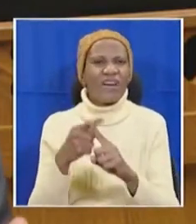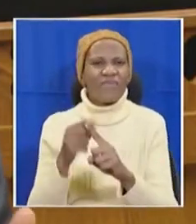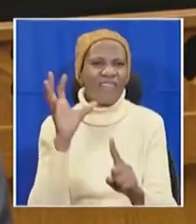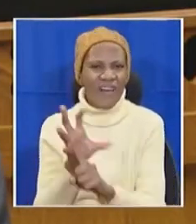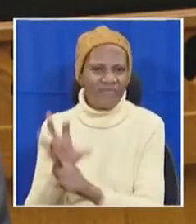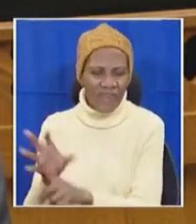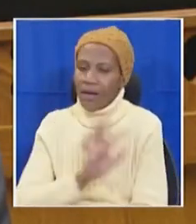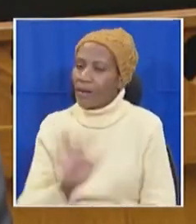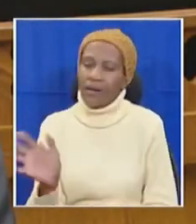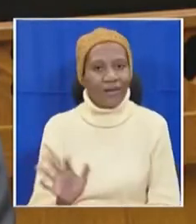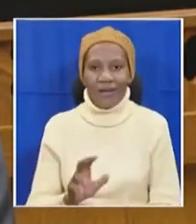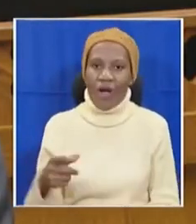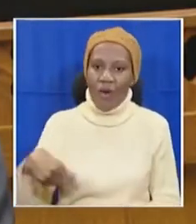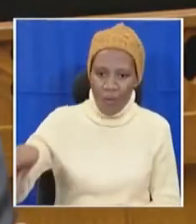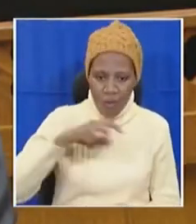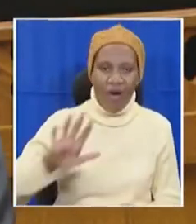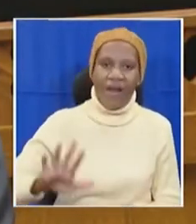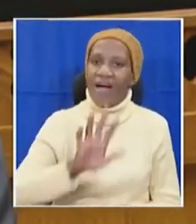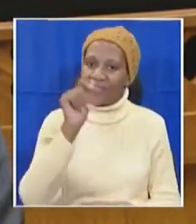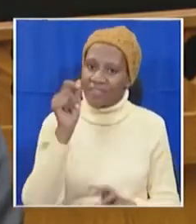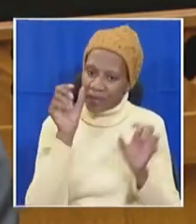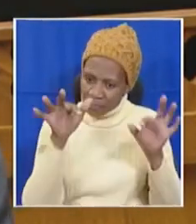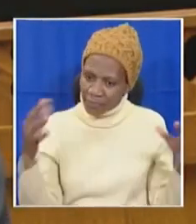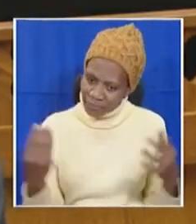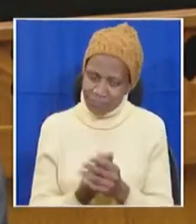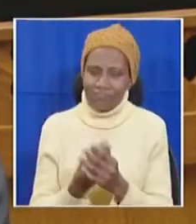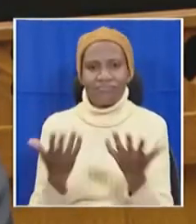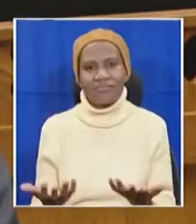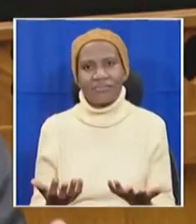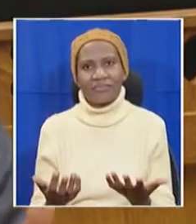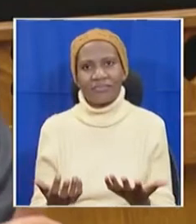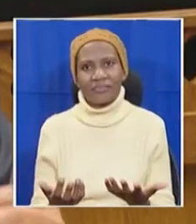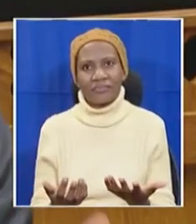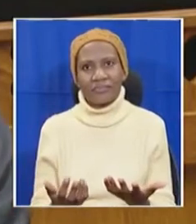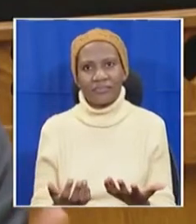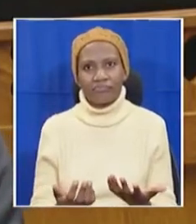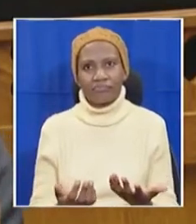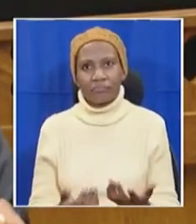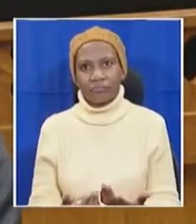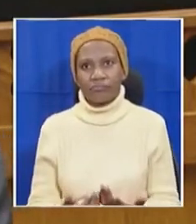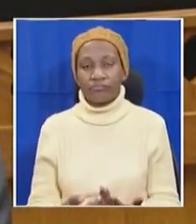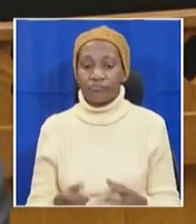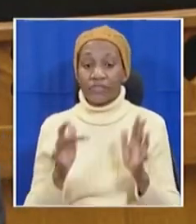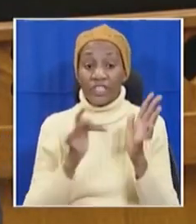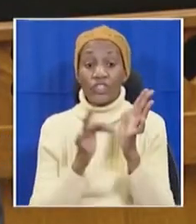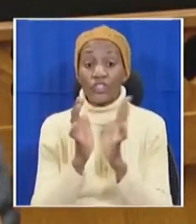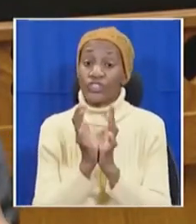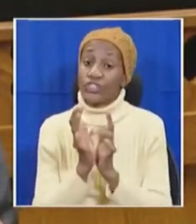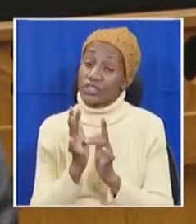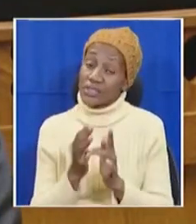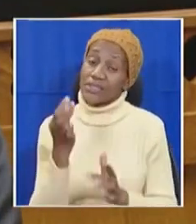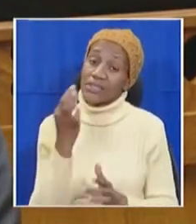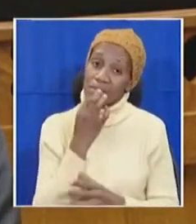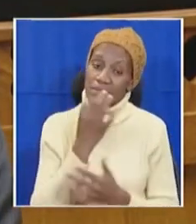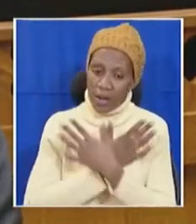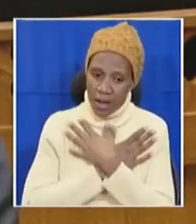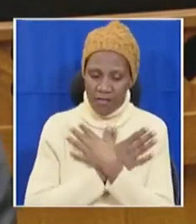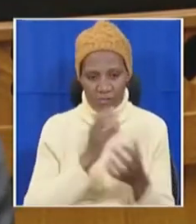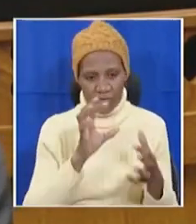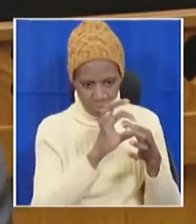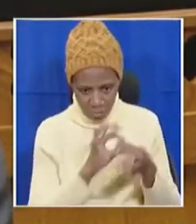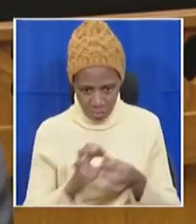attacks on fellow Africans seeking refuge in our country. After all, Jesus commands us to love one another.